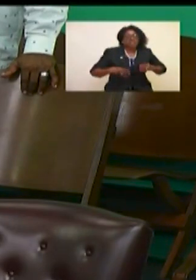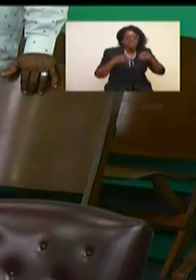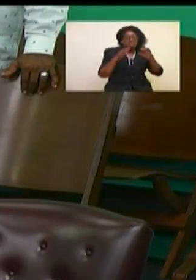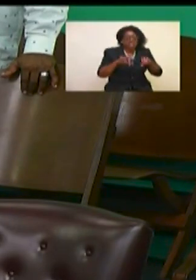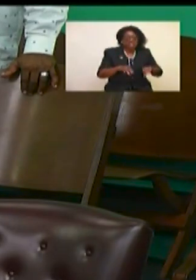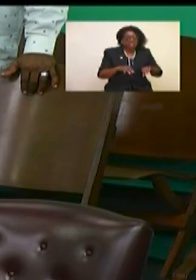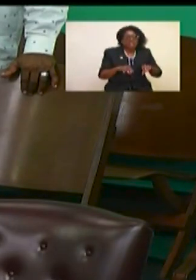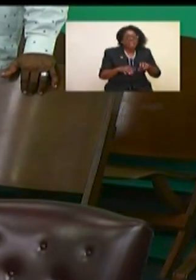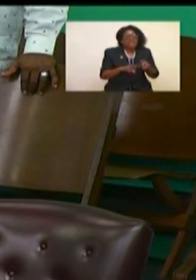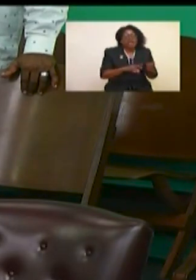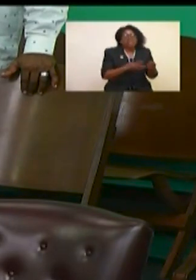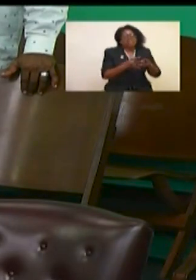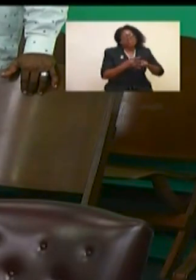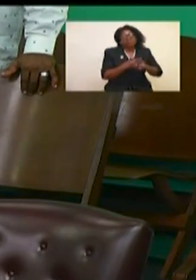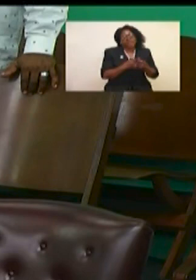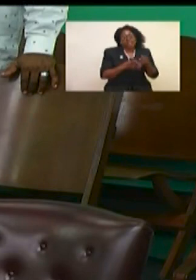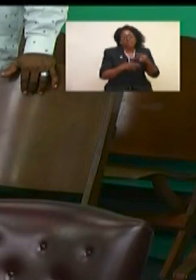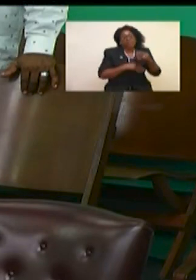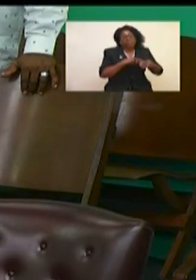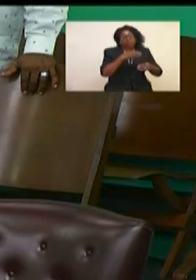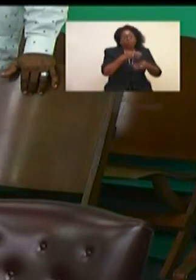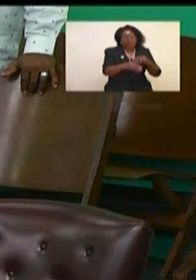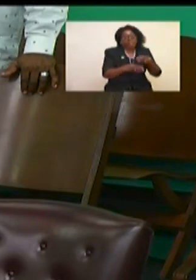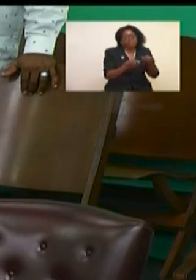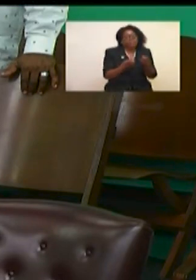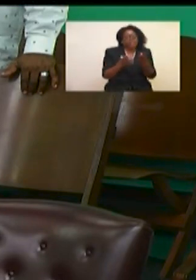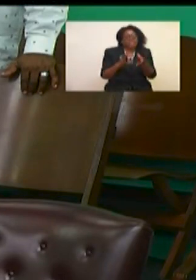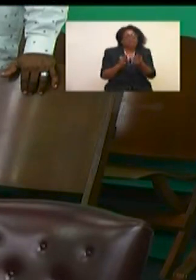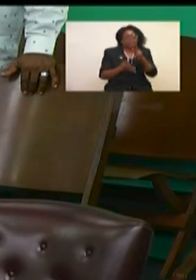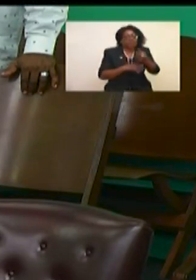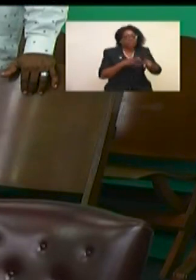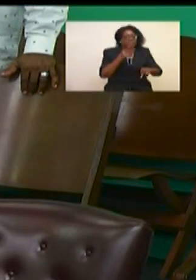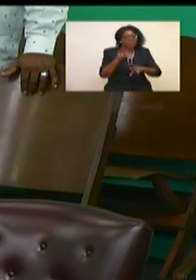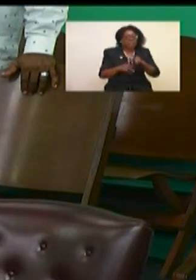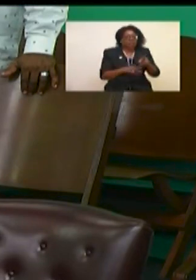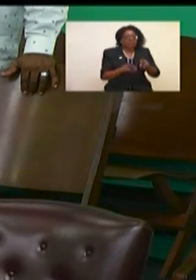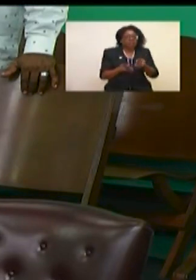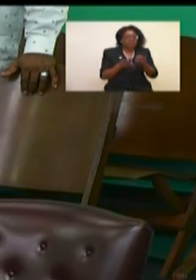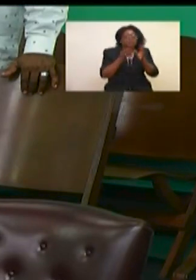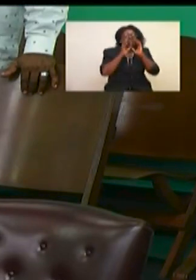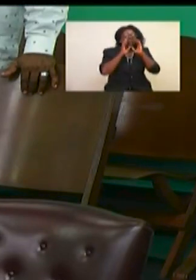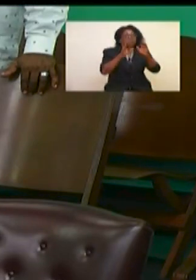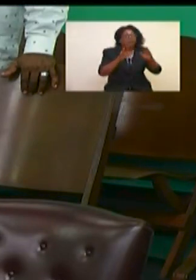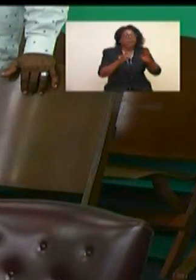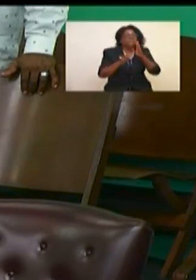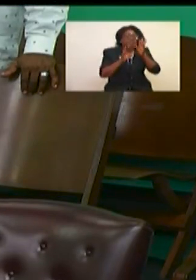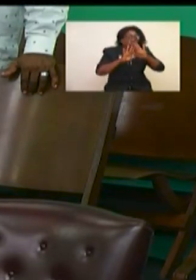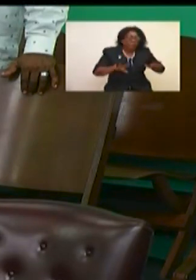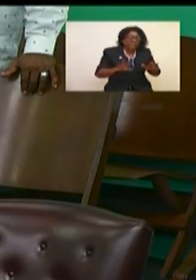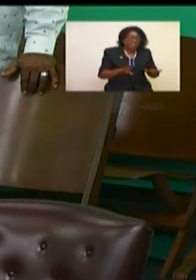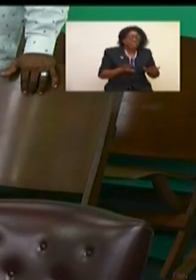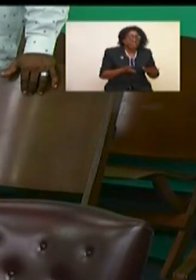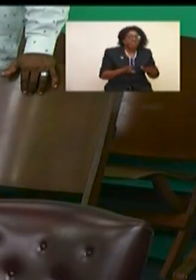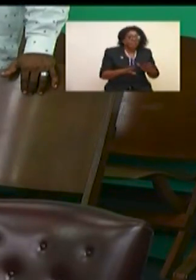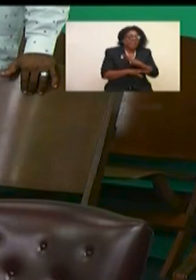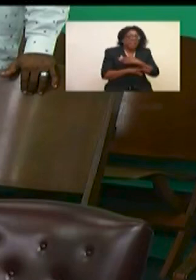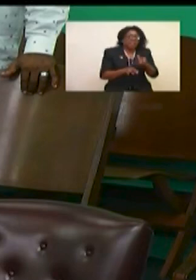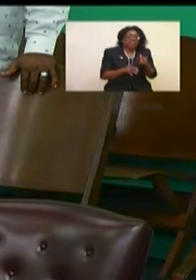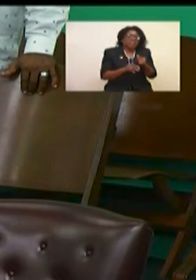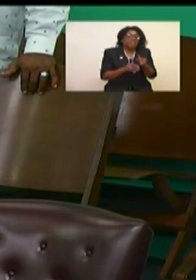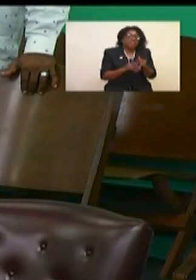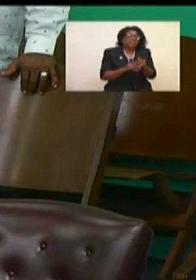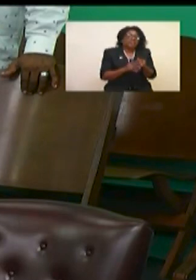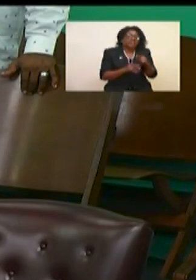As he tried to make progress, many of the people around him yelled, "Be quiet." And in Bahamian